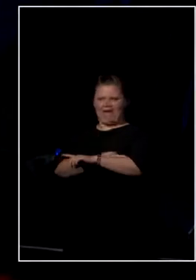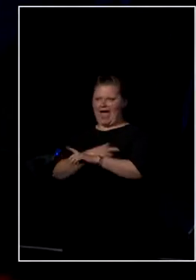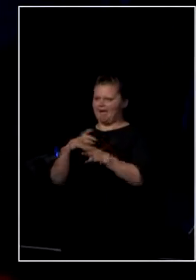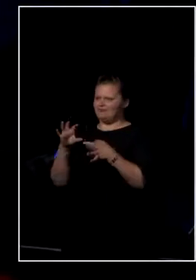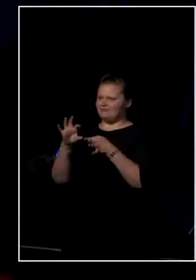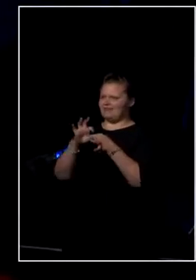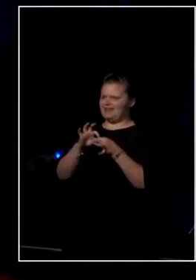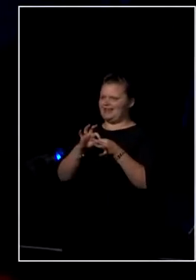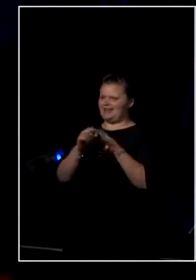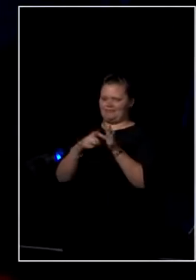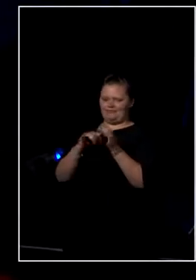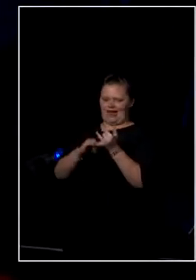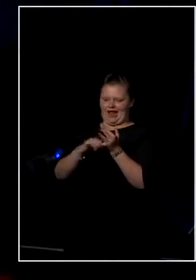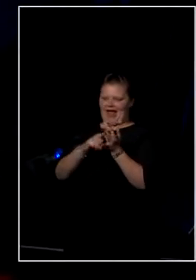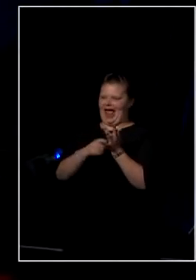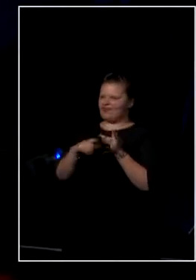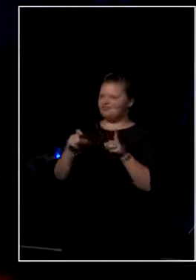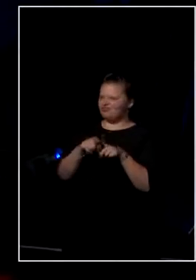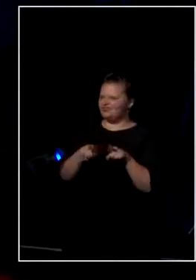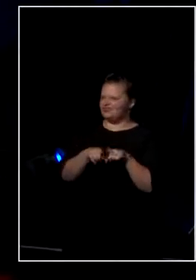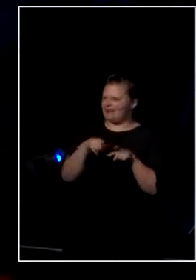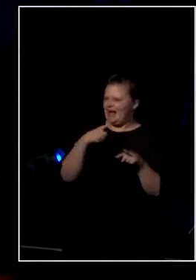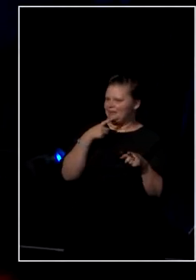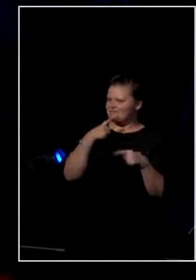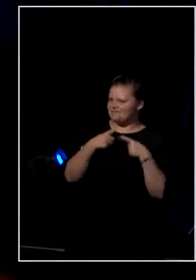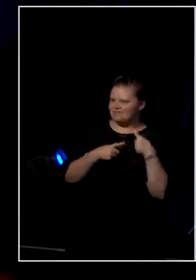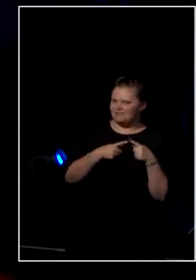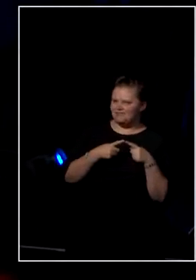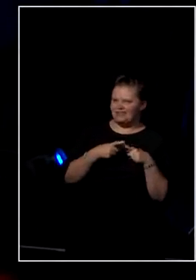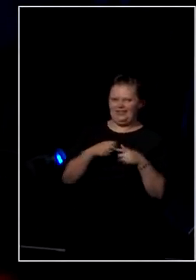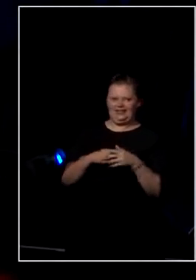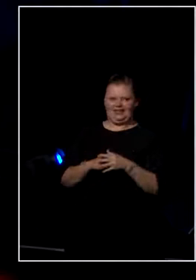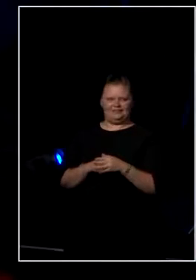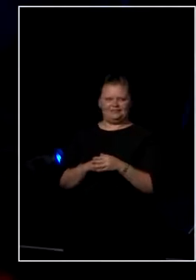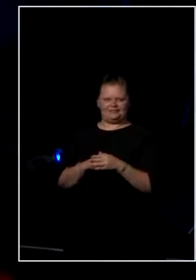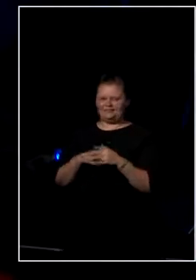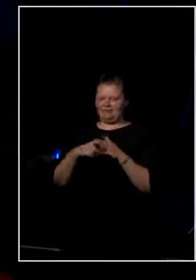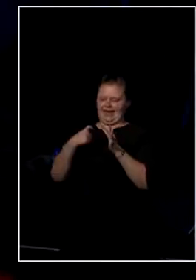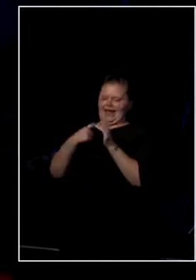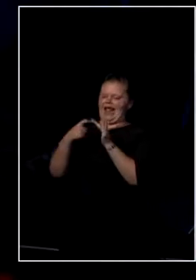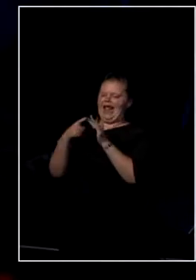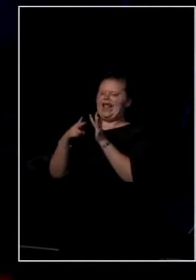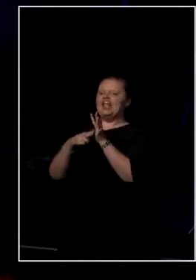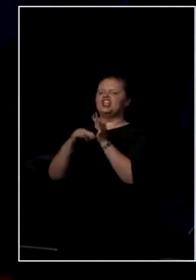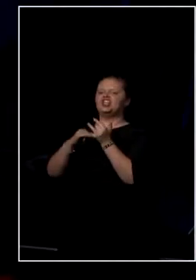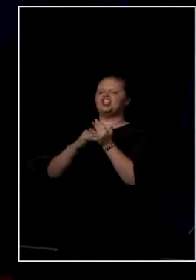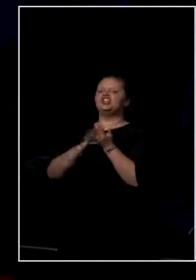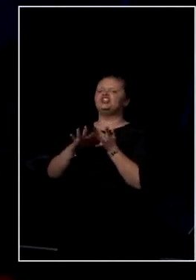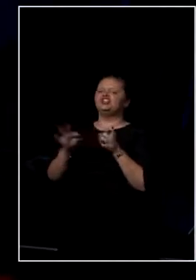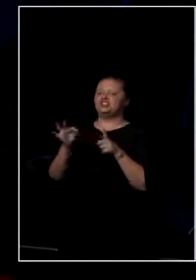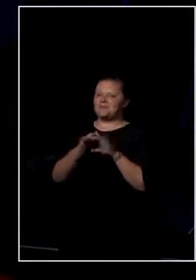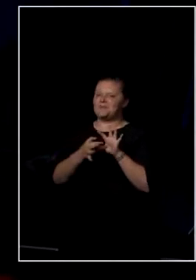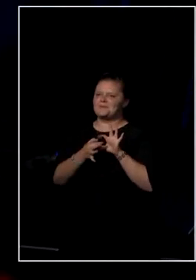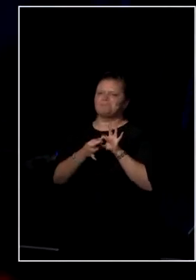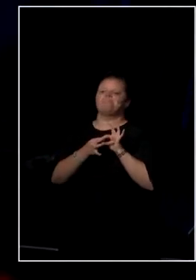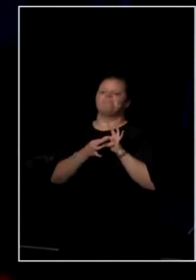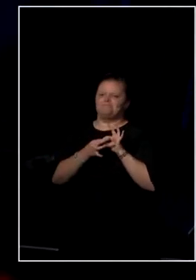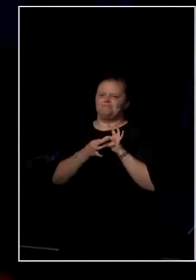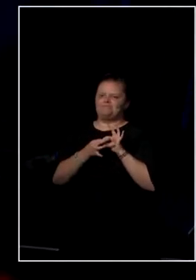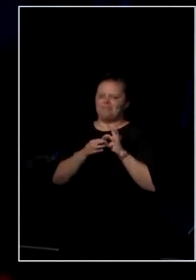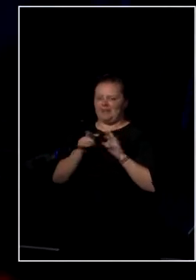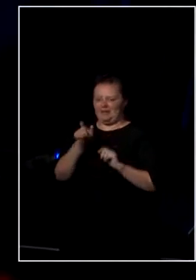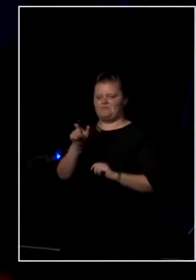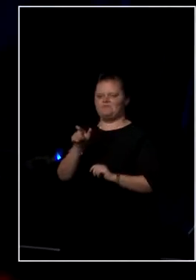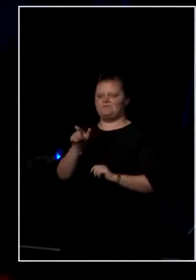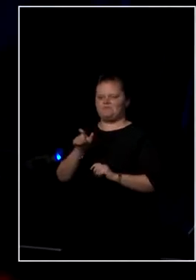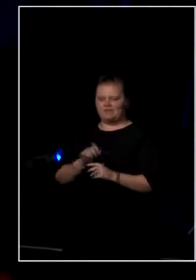That connection that we have with each other is a strong Jess's one. Word, yeah, kinship. Jess, the kinship, and also the fact that this